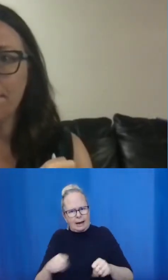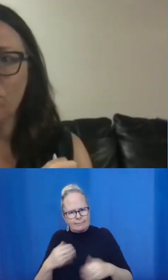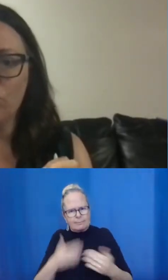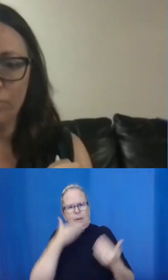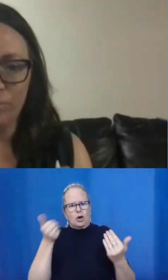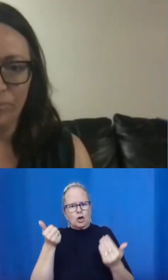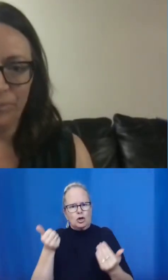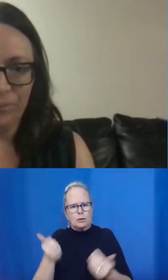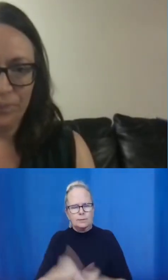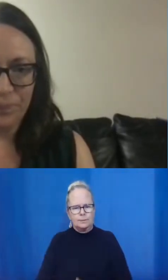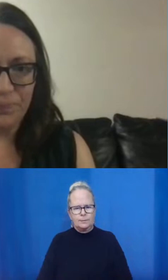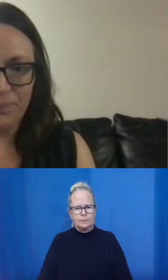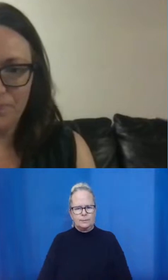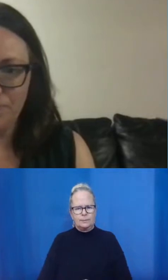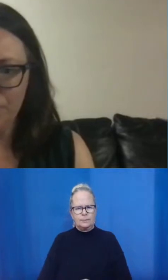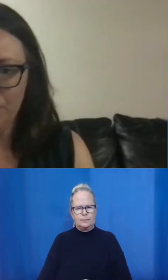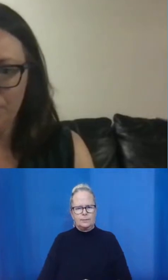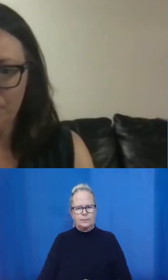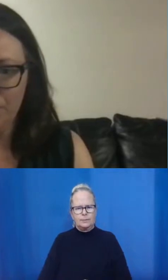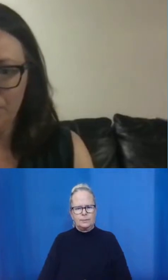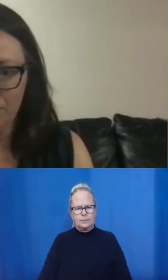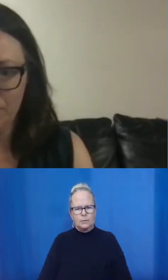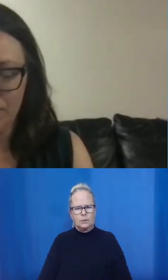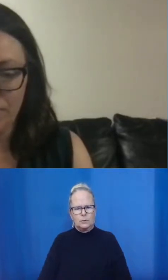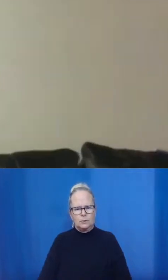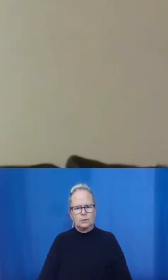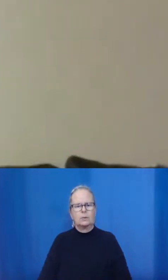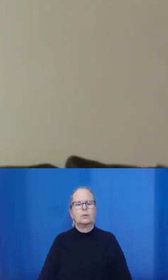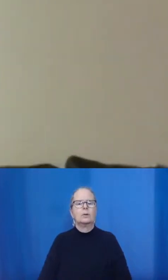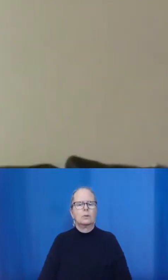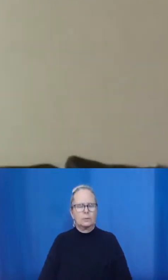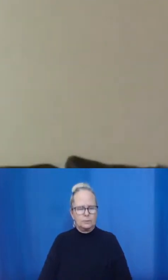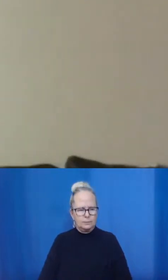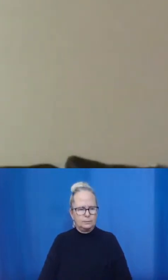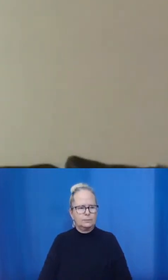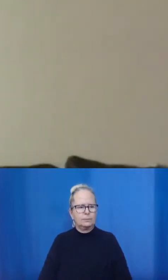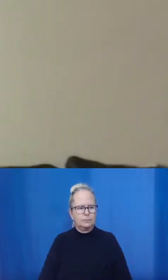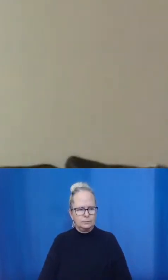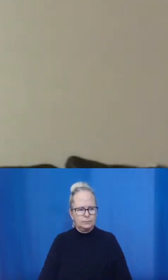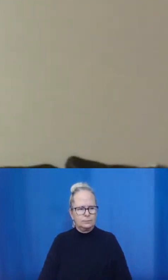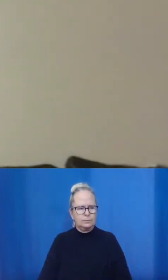has impacted your practice and those you advocate and care for.